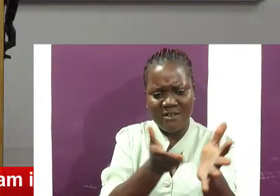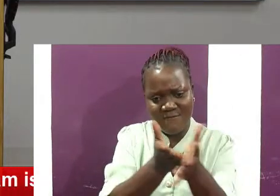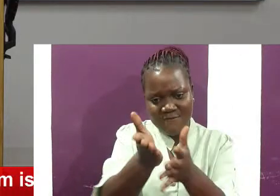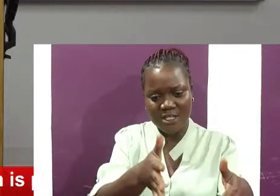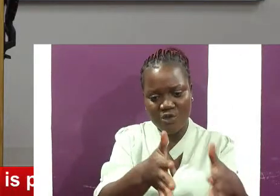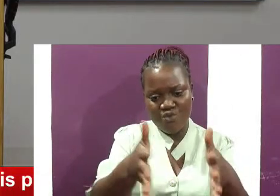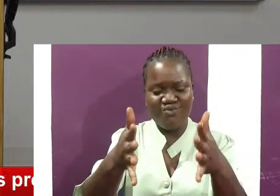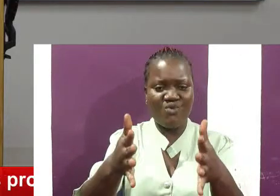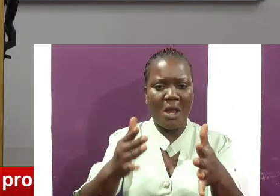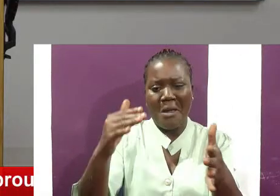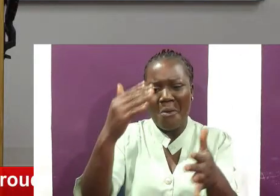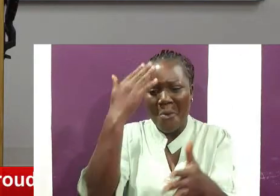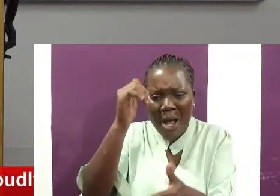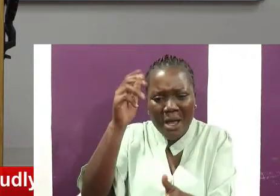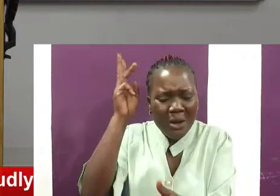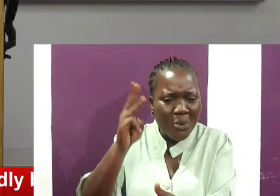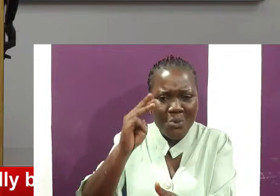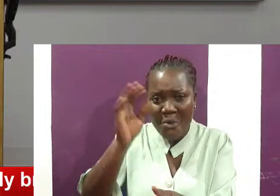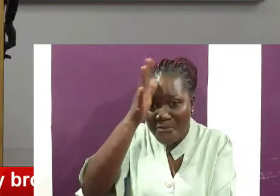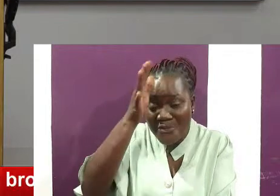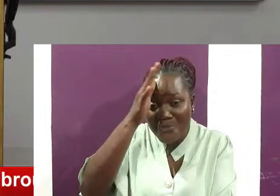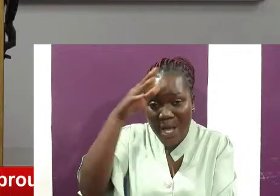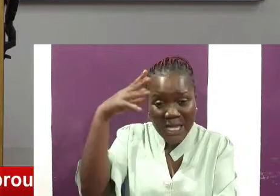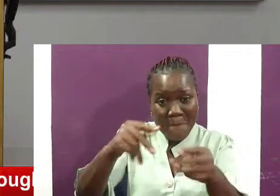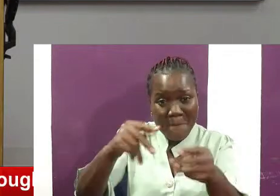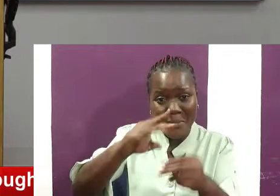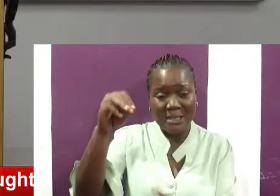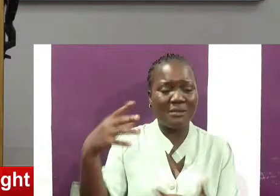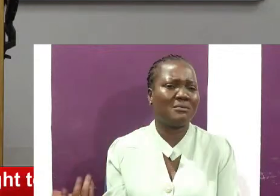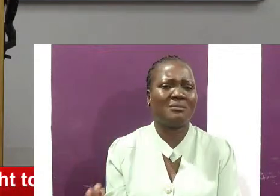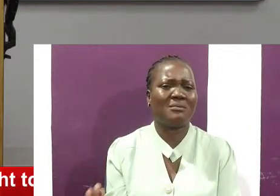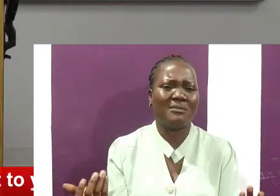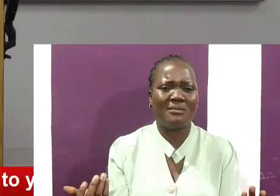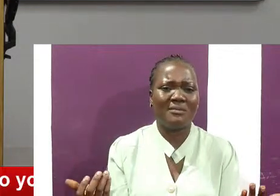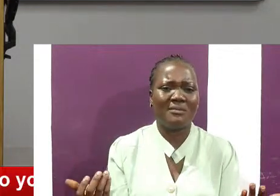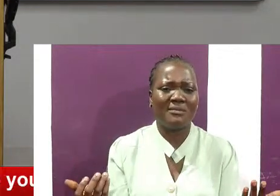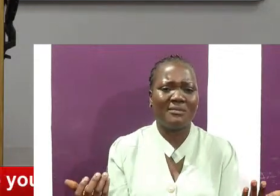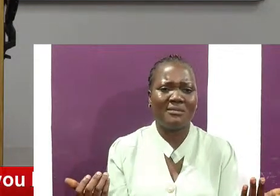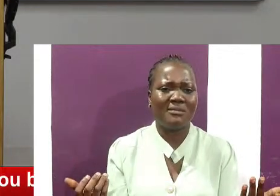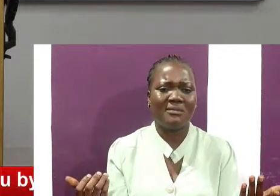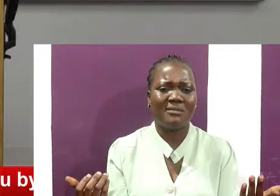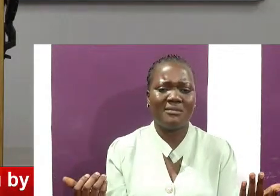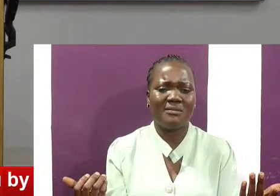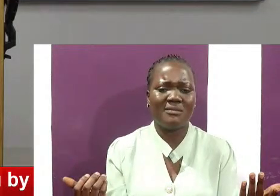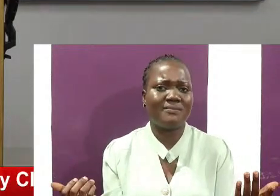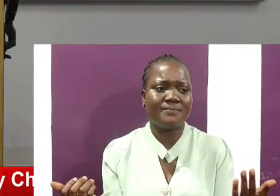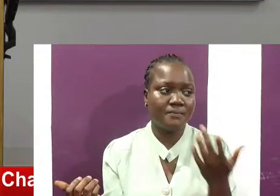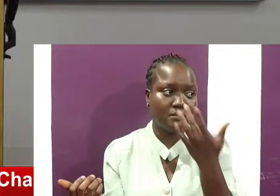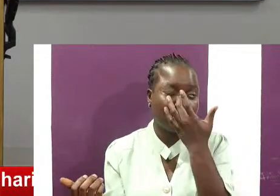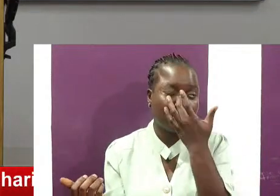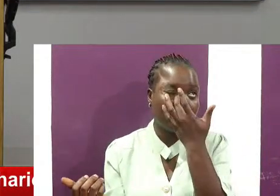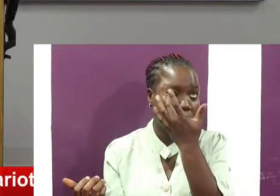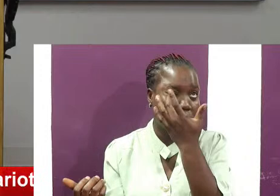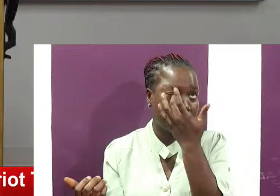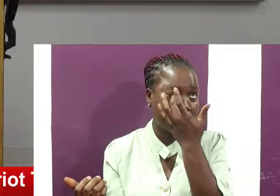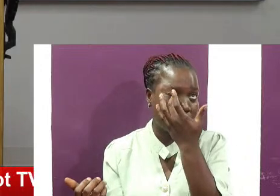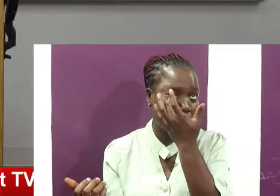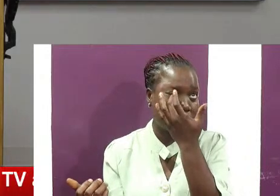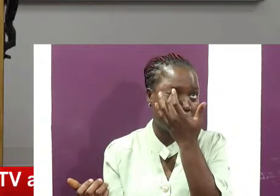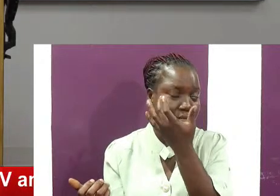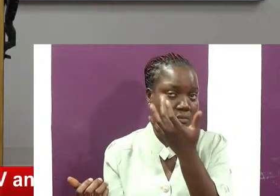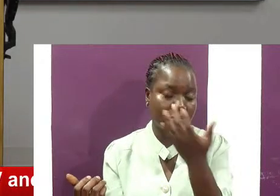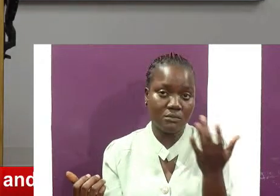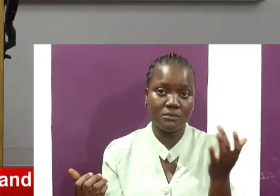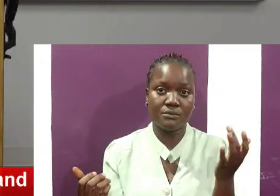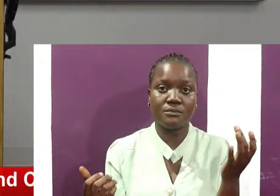And it's not hard to see that the whole purpose of Galatians, the book itself, was a plea to seek the old path and do